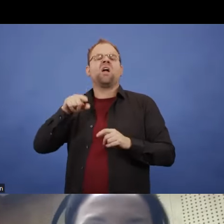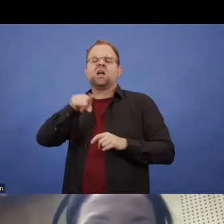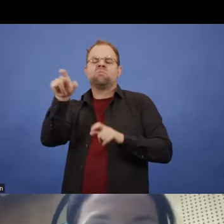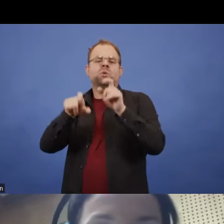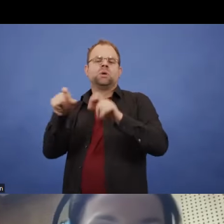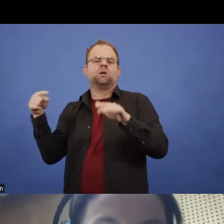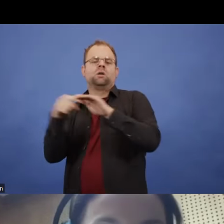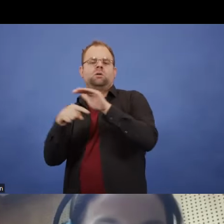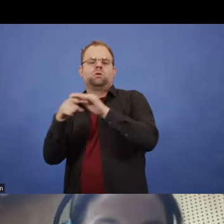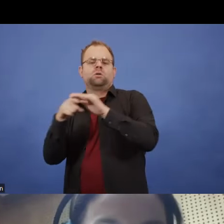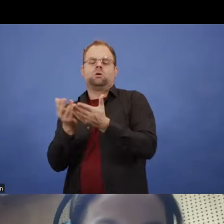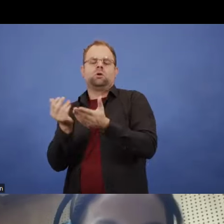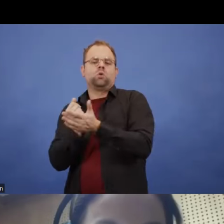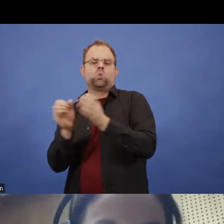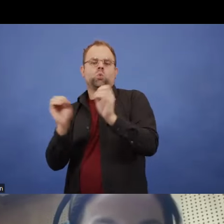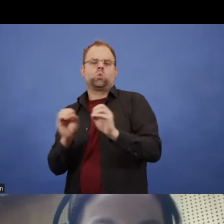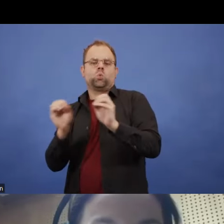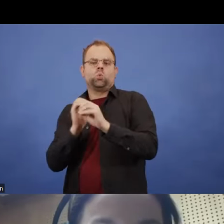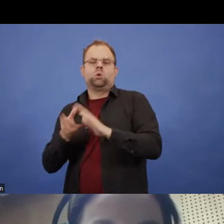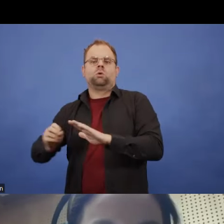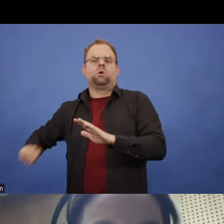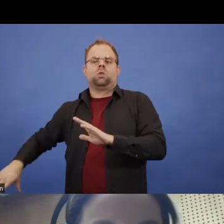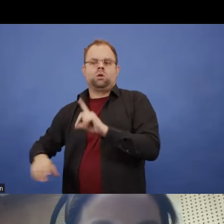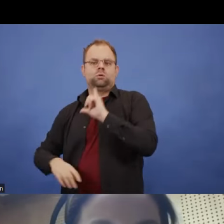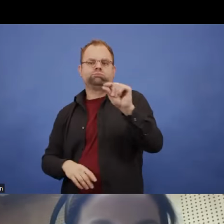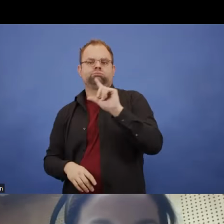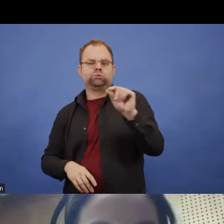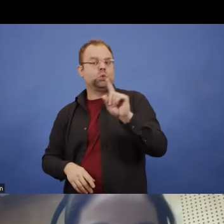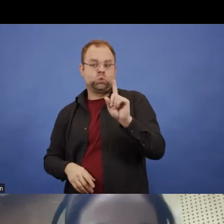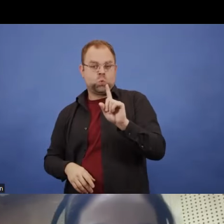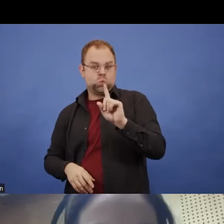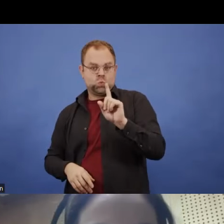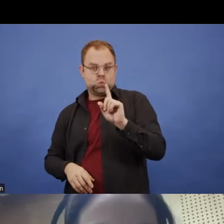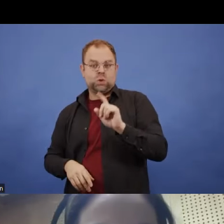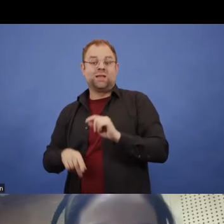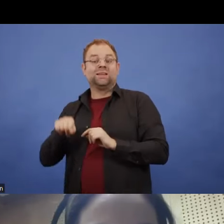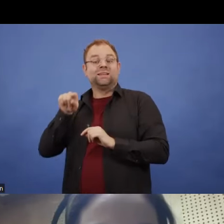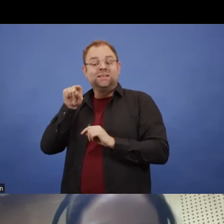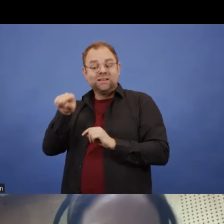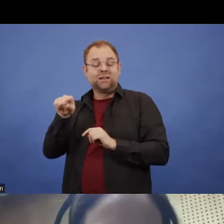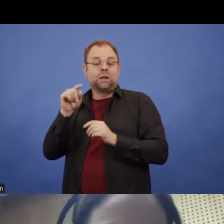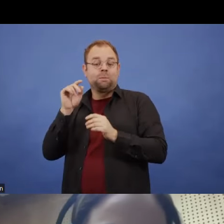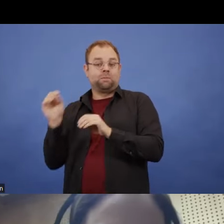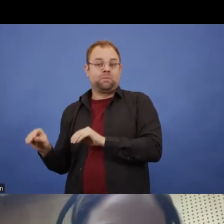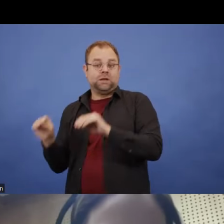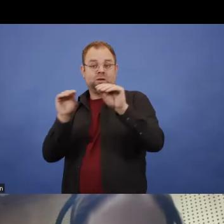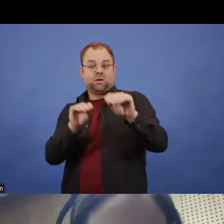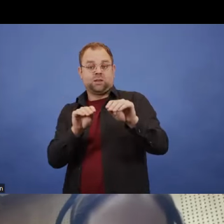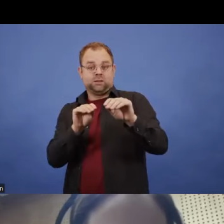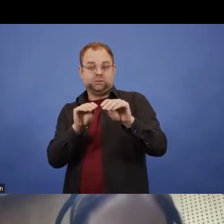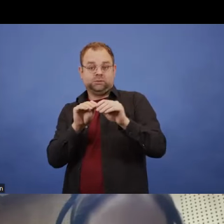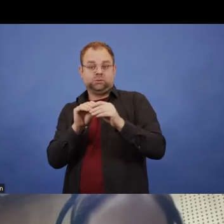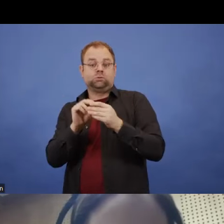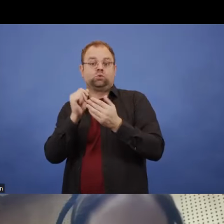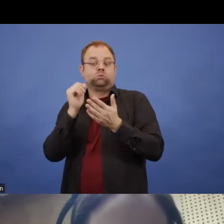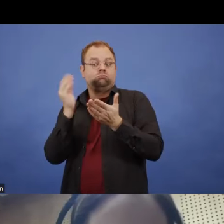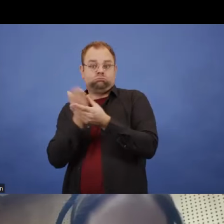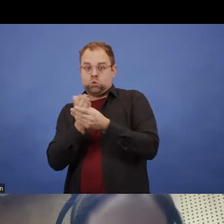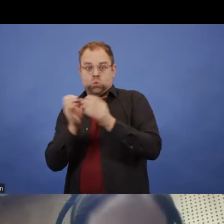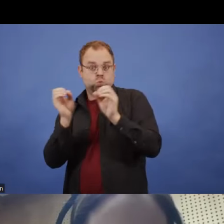the concept of being at risk of statelessness. So this is kind of a category in